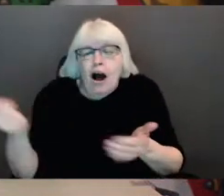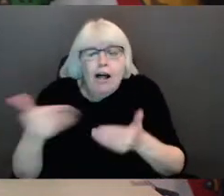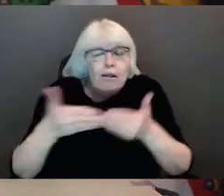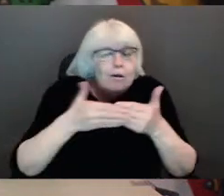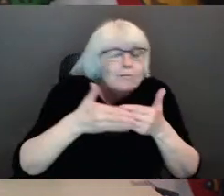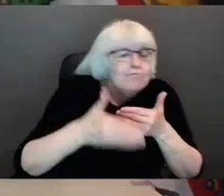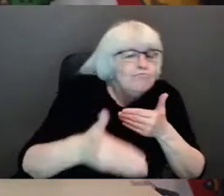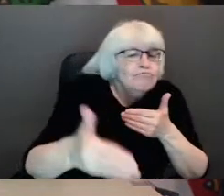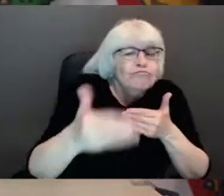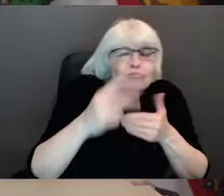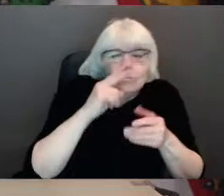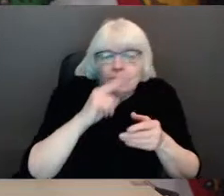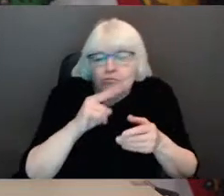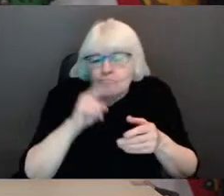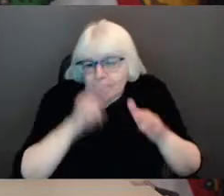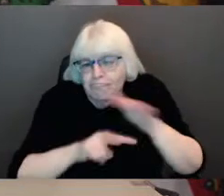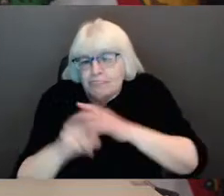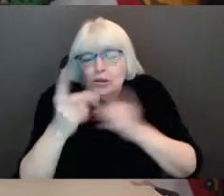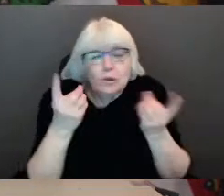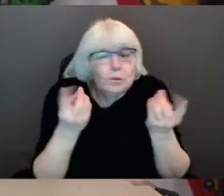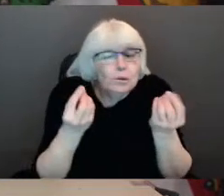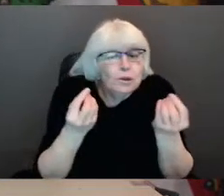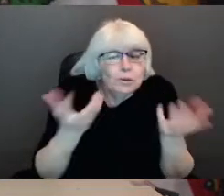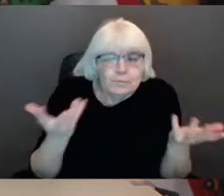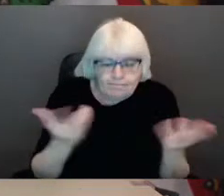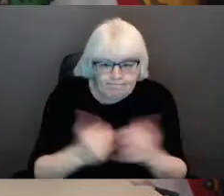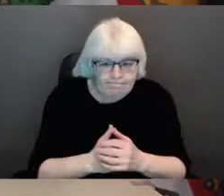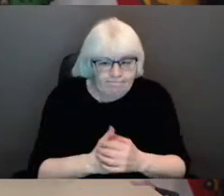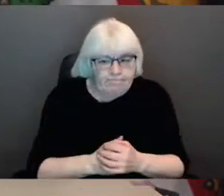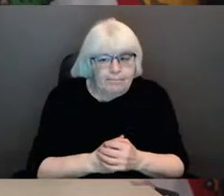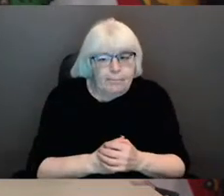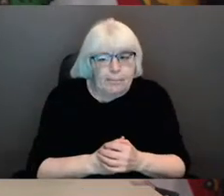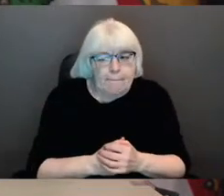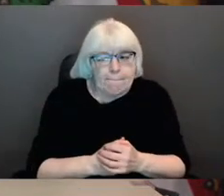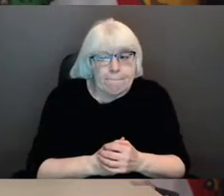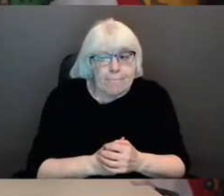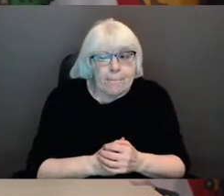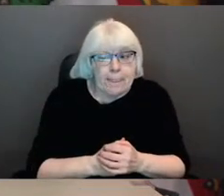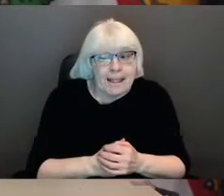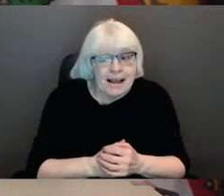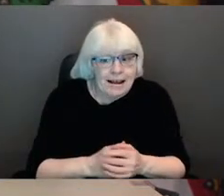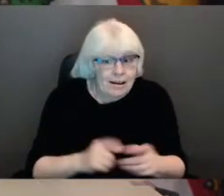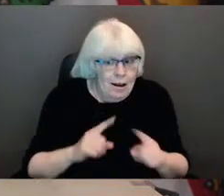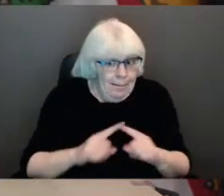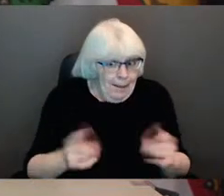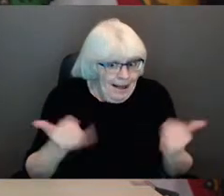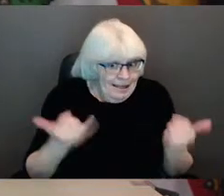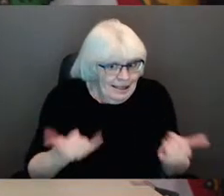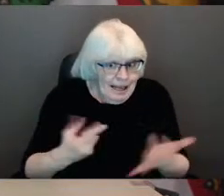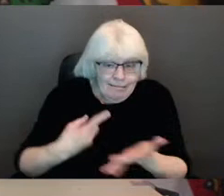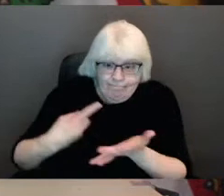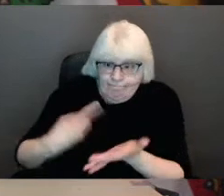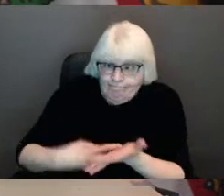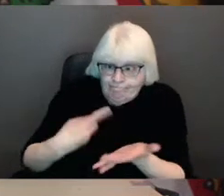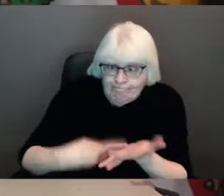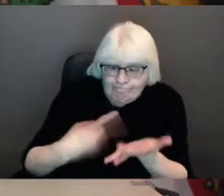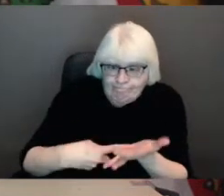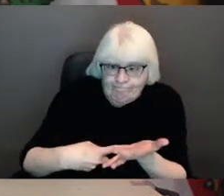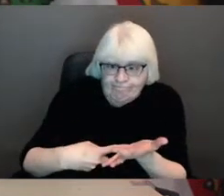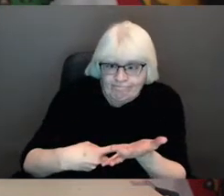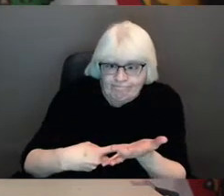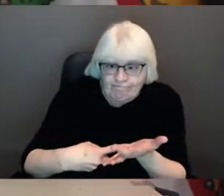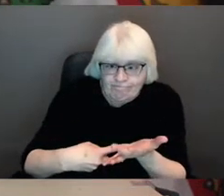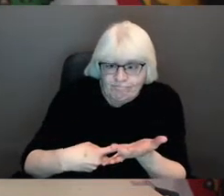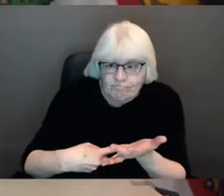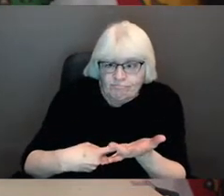this. But today we will talk about where we're at with our COVID and our back